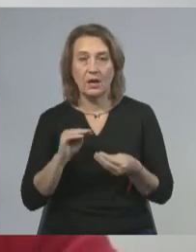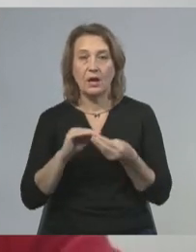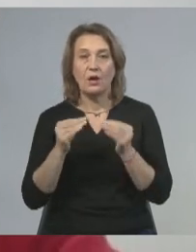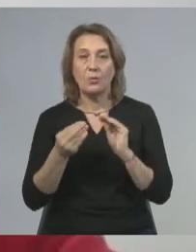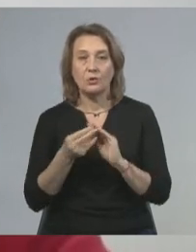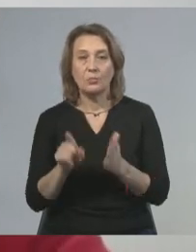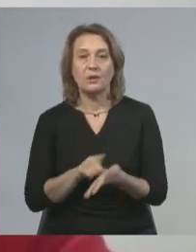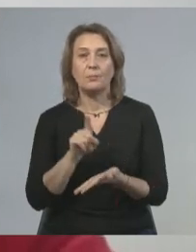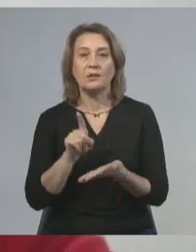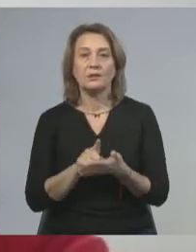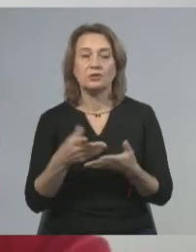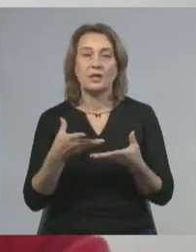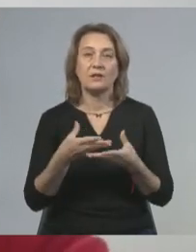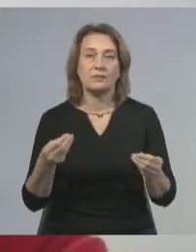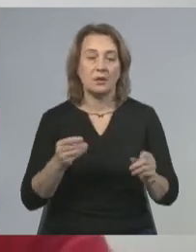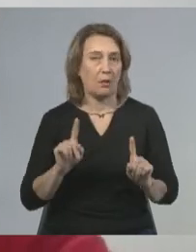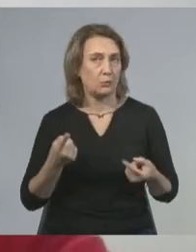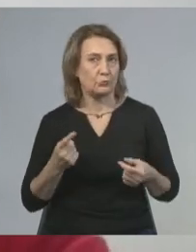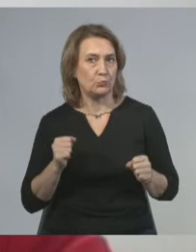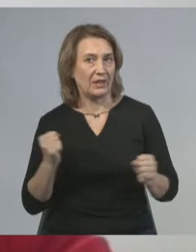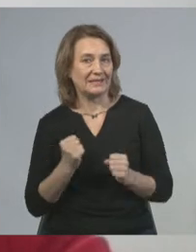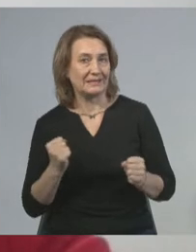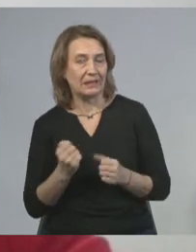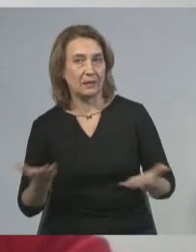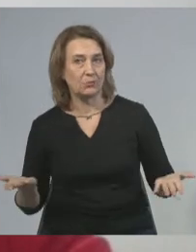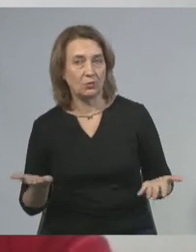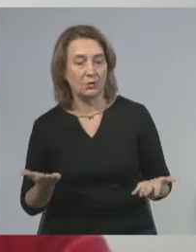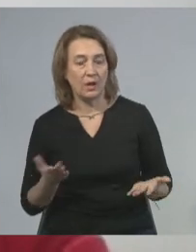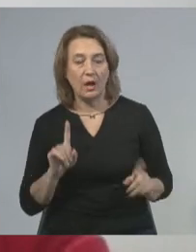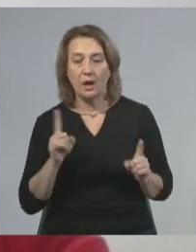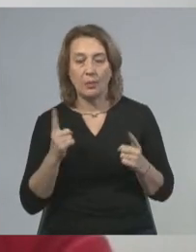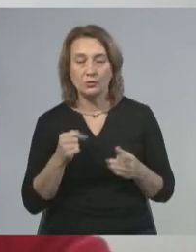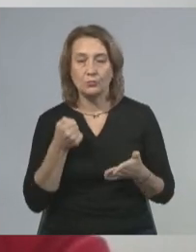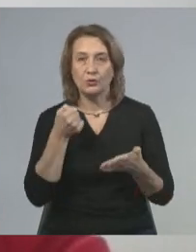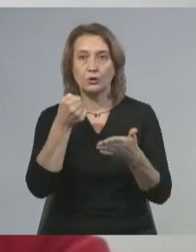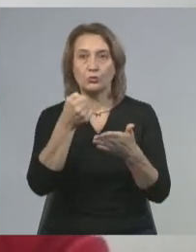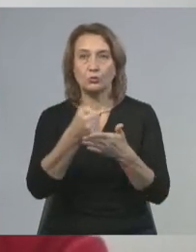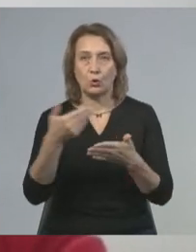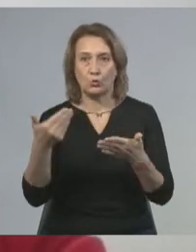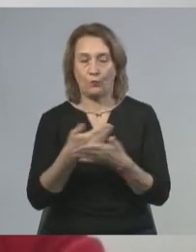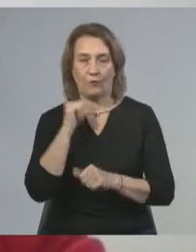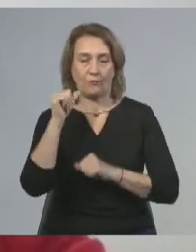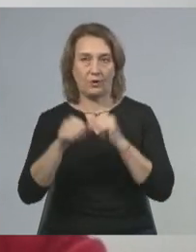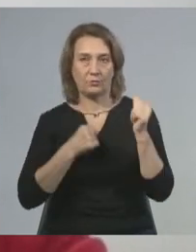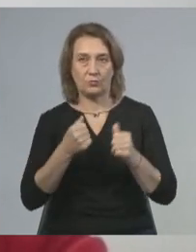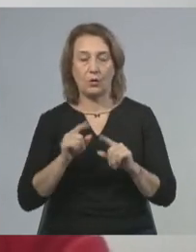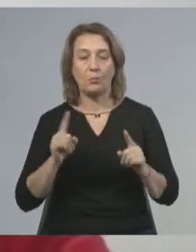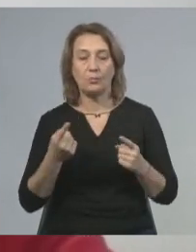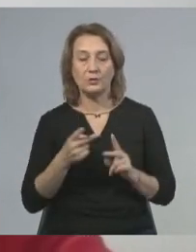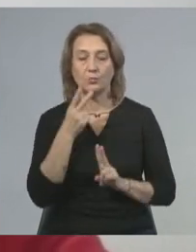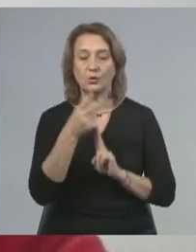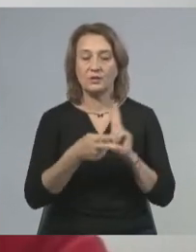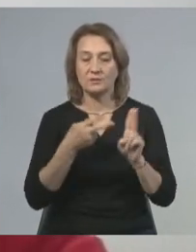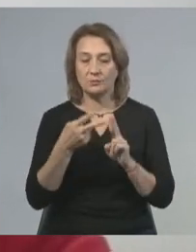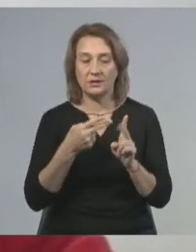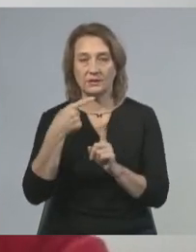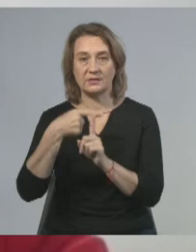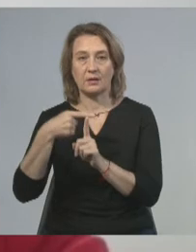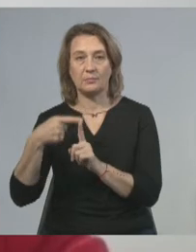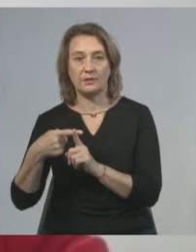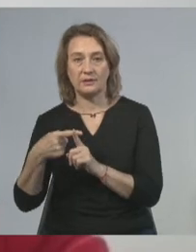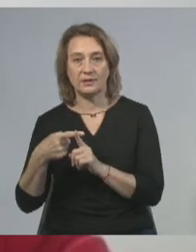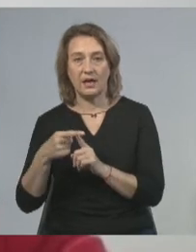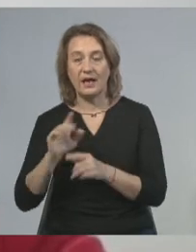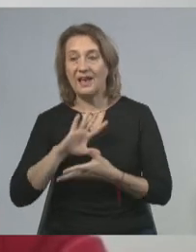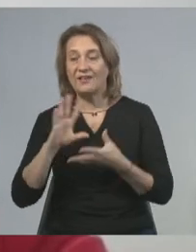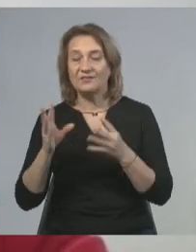that i'm persuaded that wish i don't know when this election shall be held if